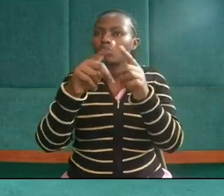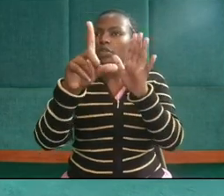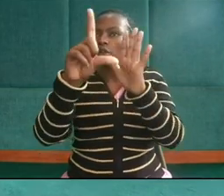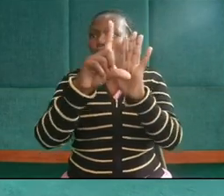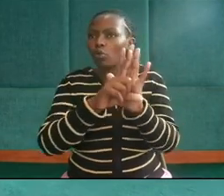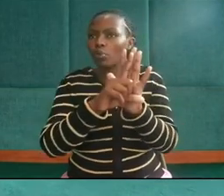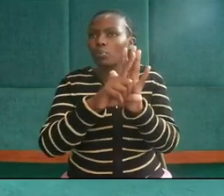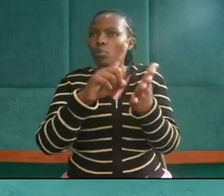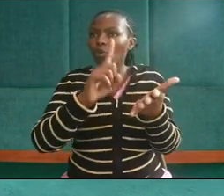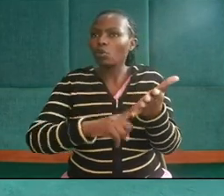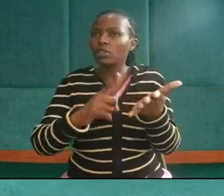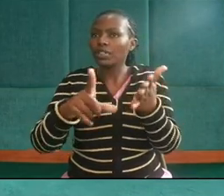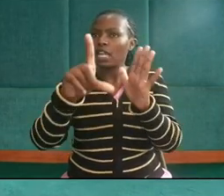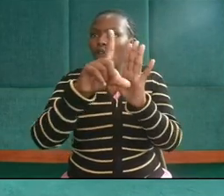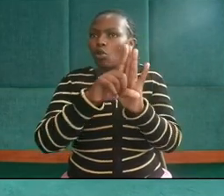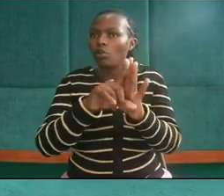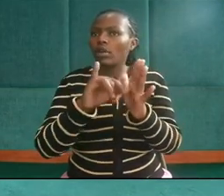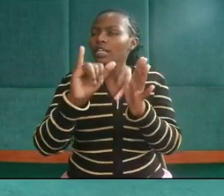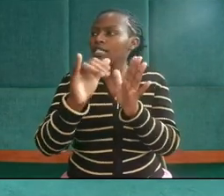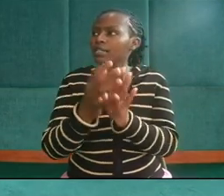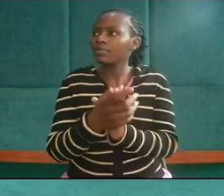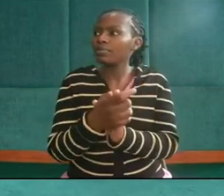tell us what the law is?